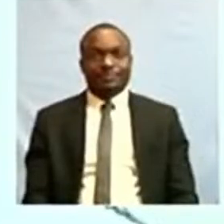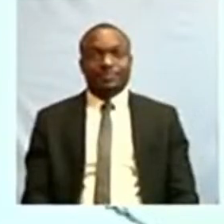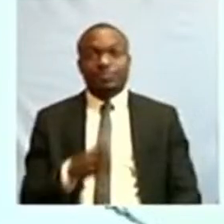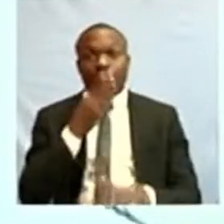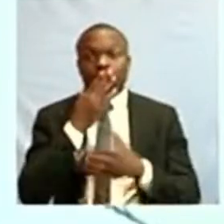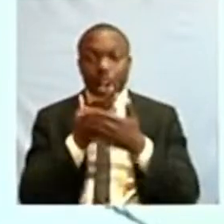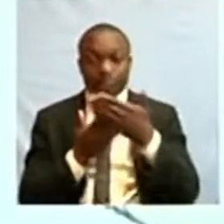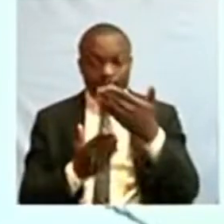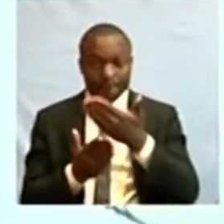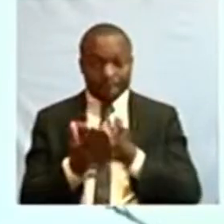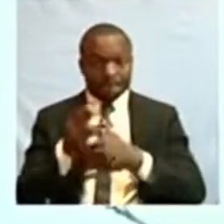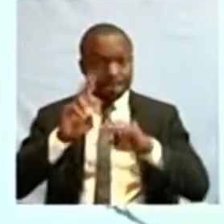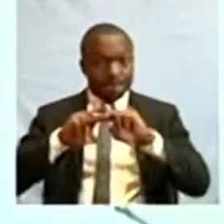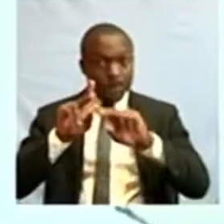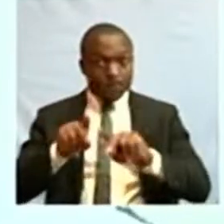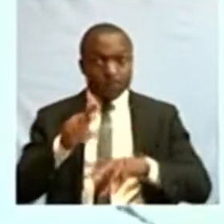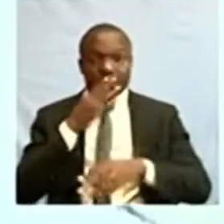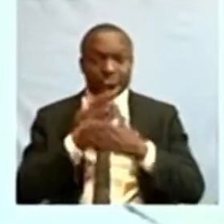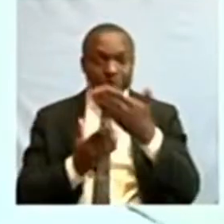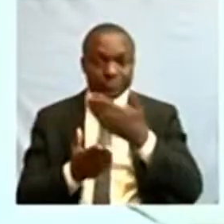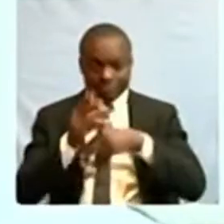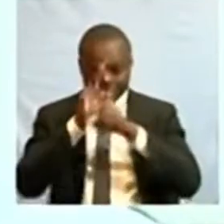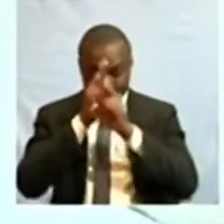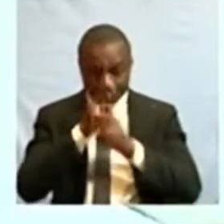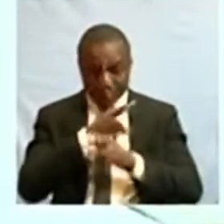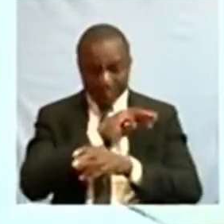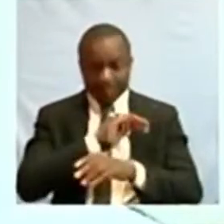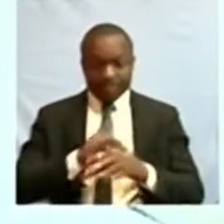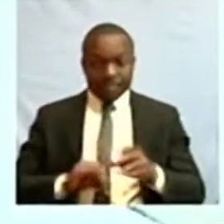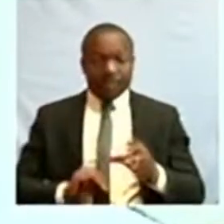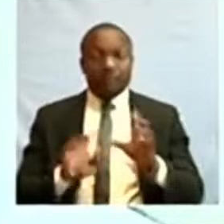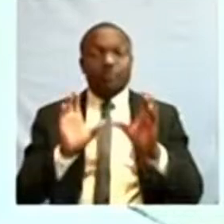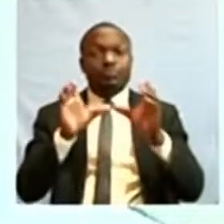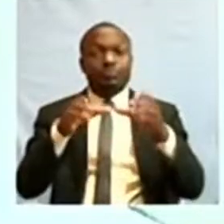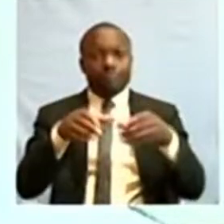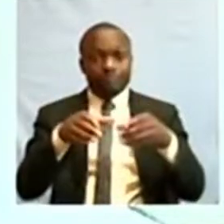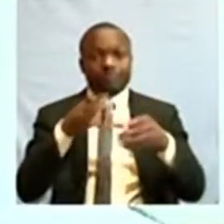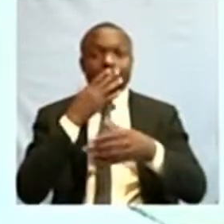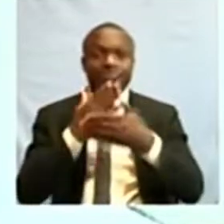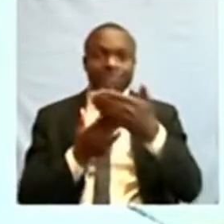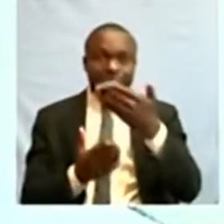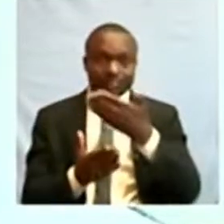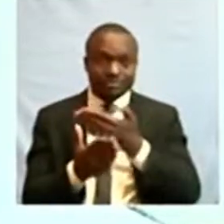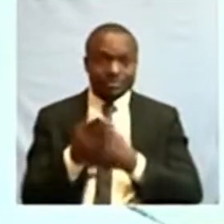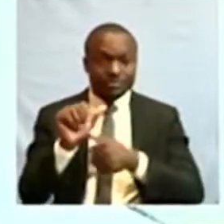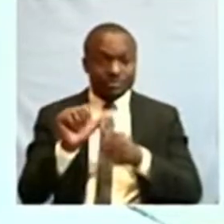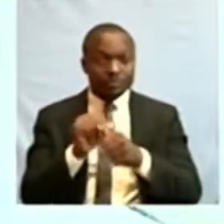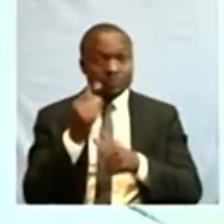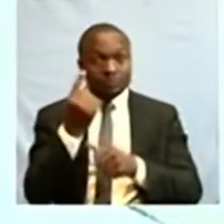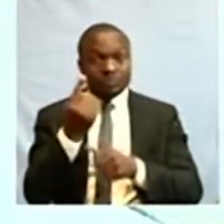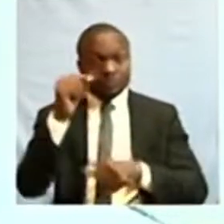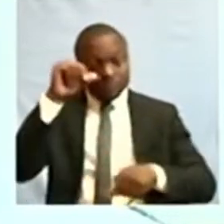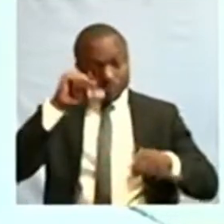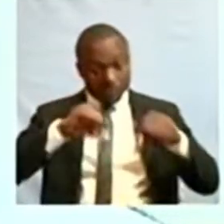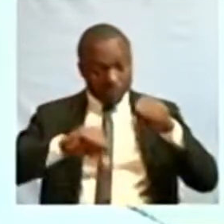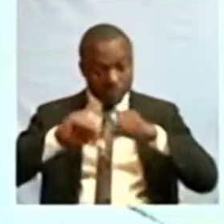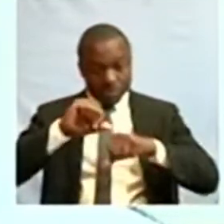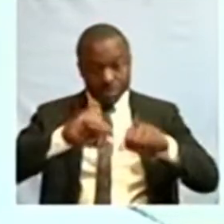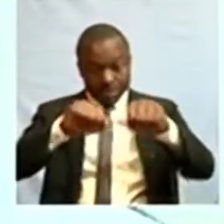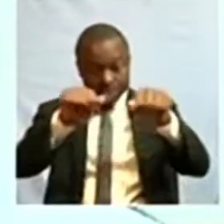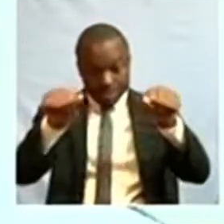Good morning, Chair. Good morning, members of the committee. Good morning, everyone from the Auditor